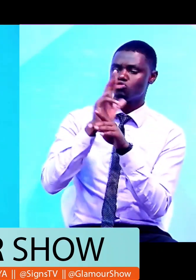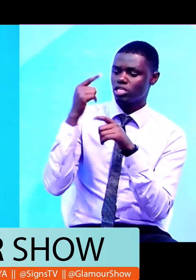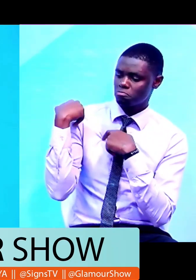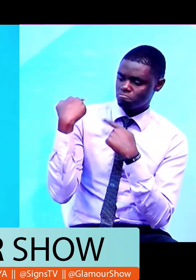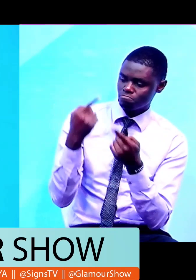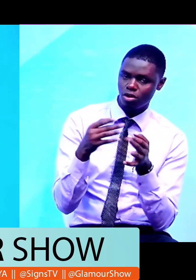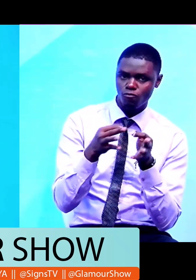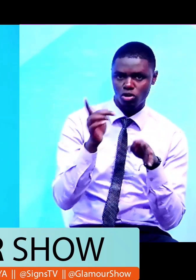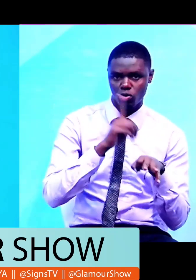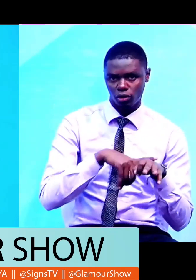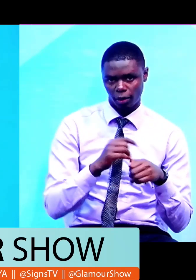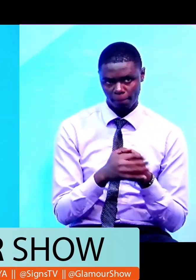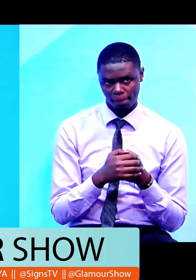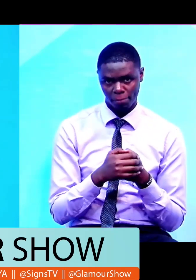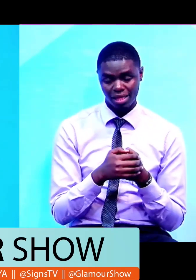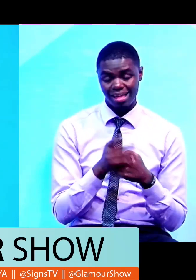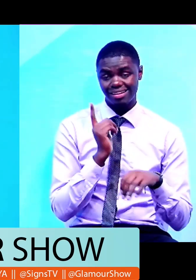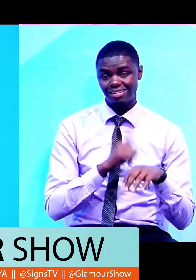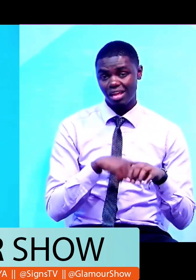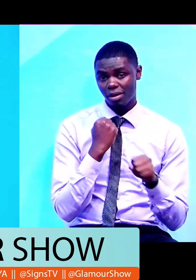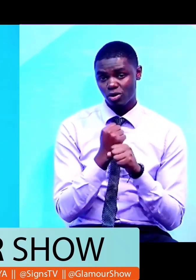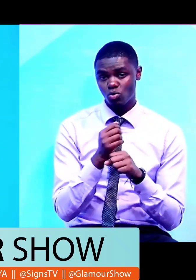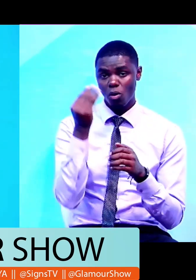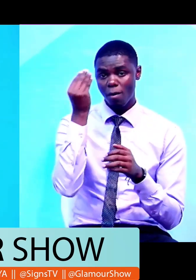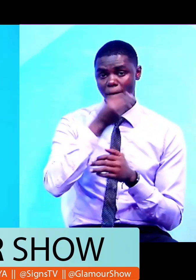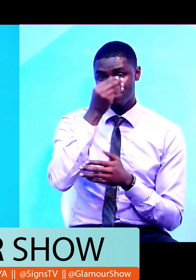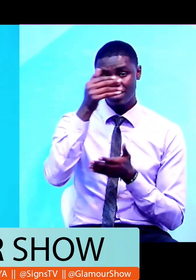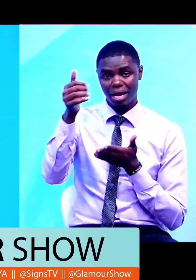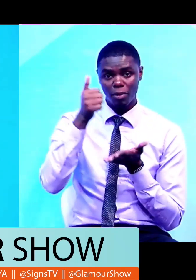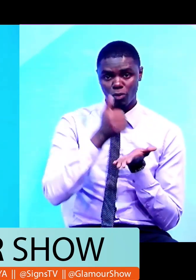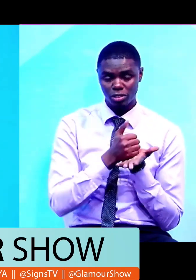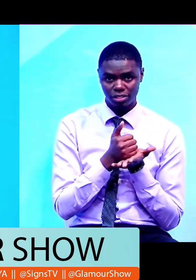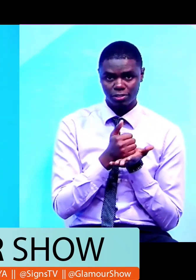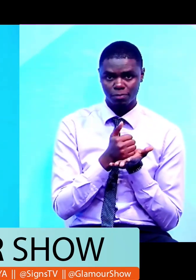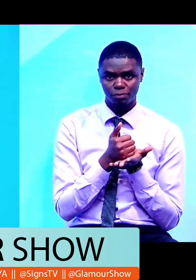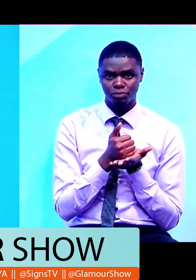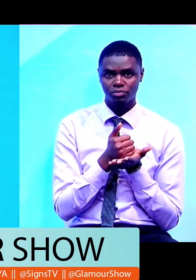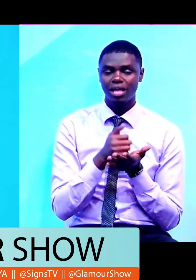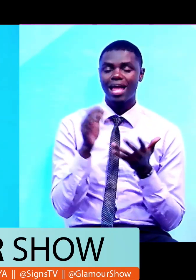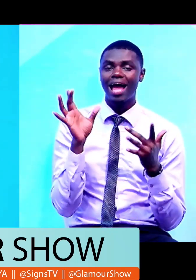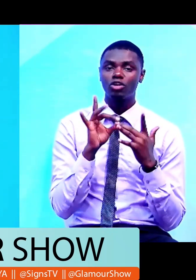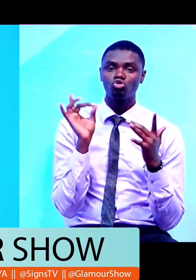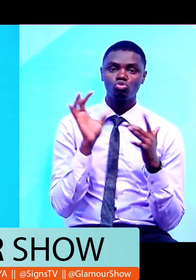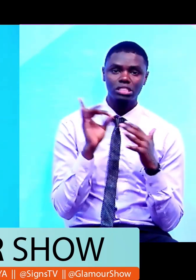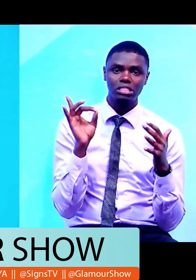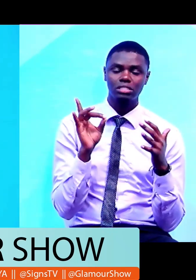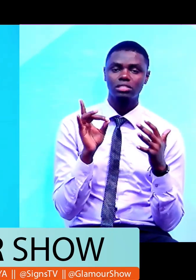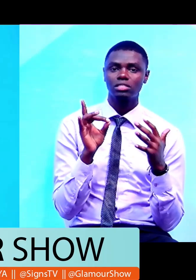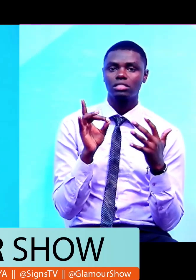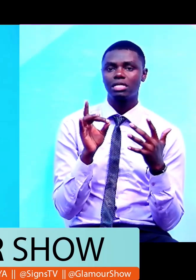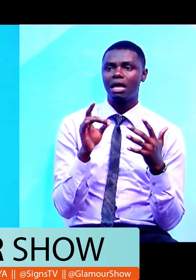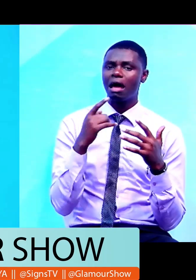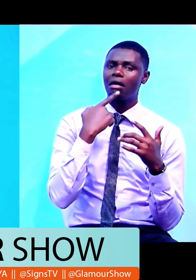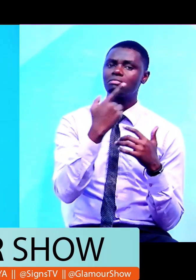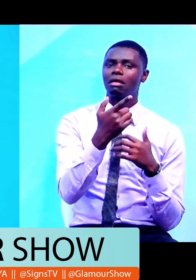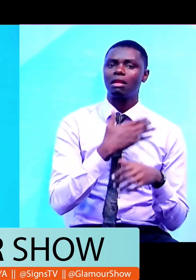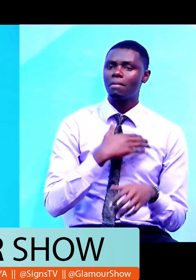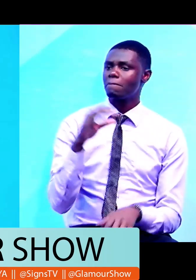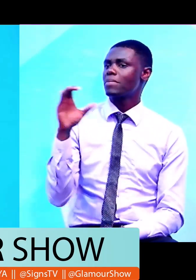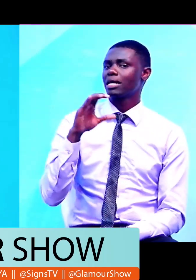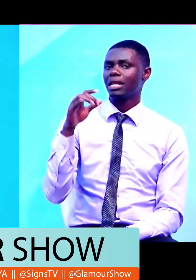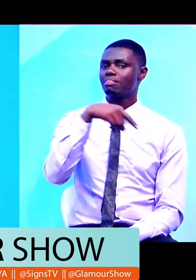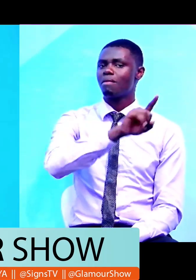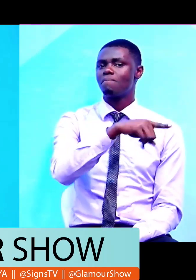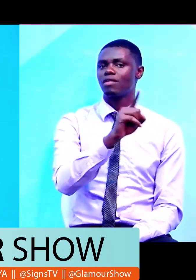very long time. When I do makeup appointments, I usually tell my clients